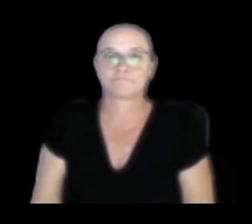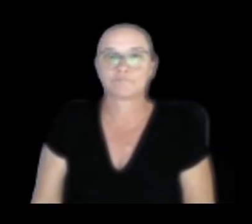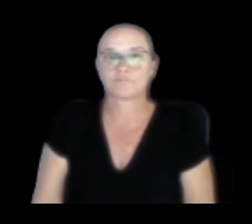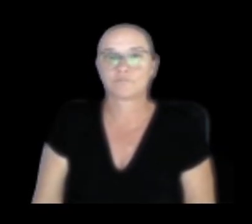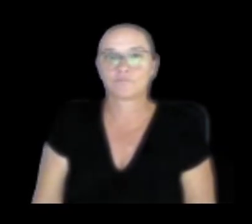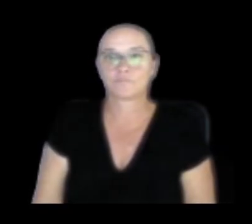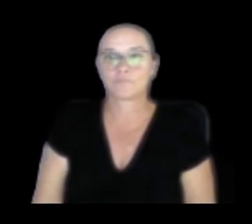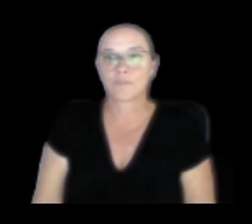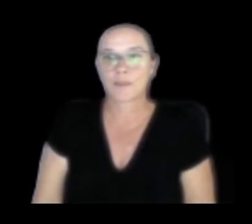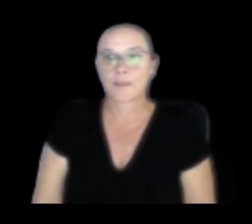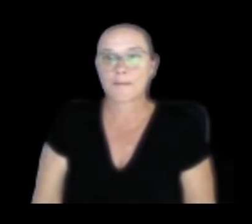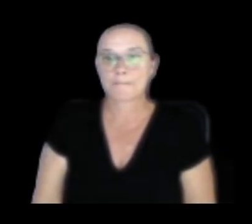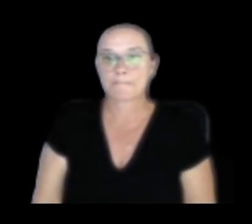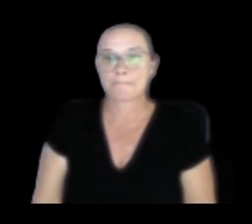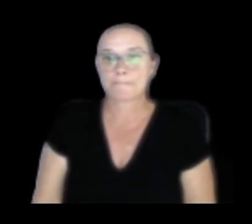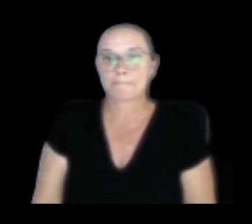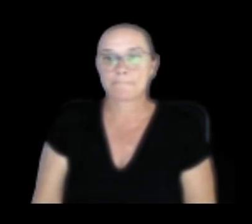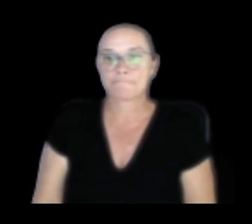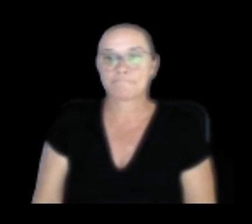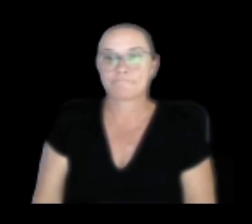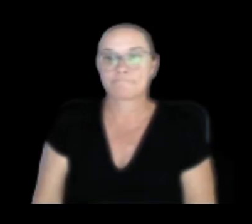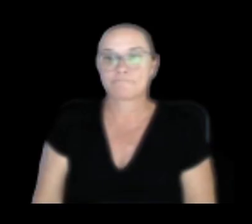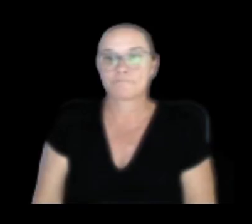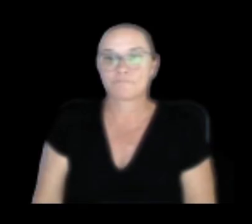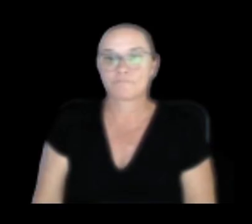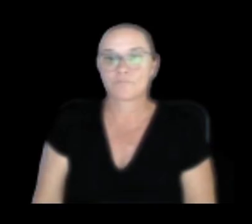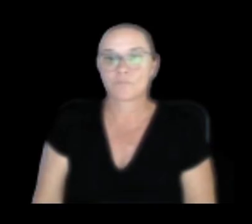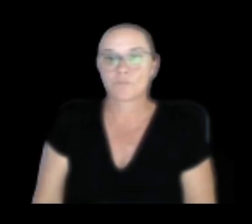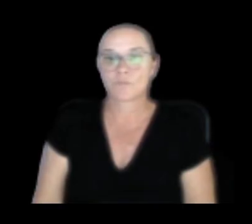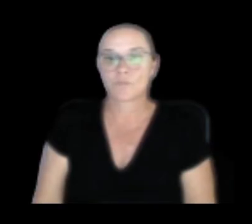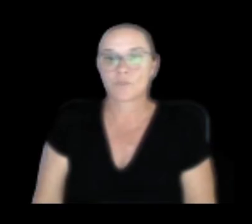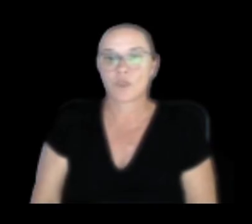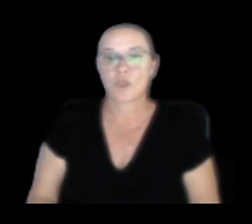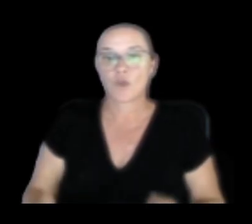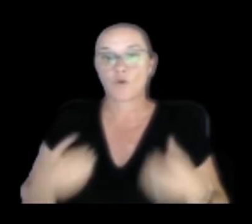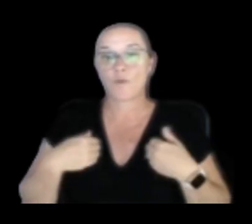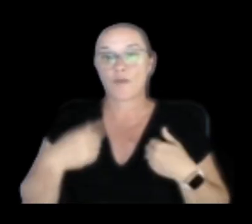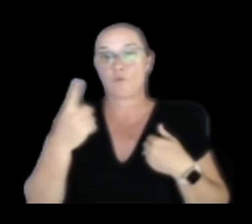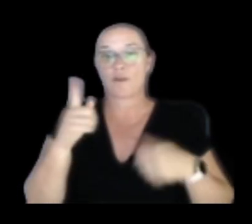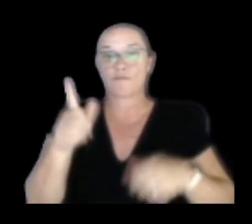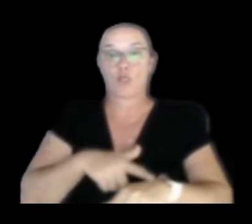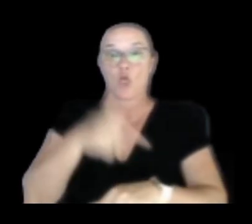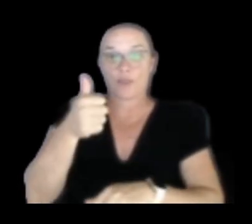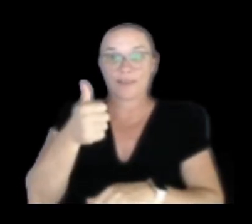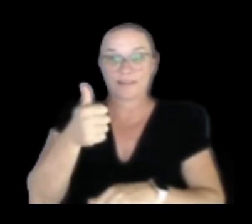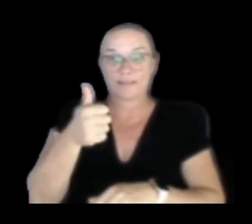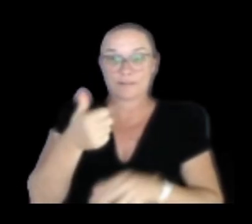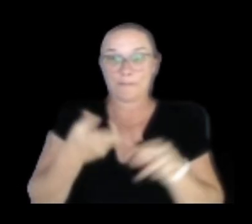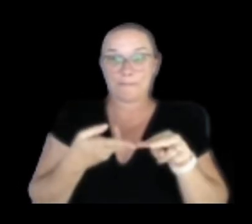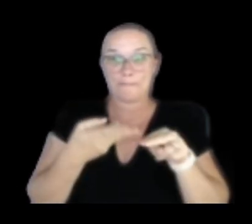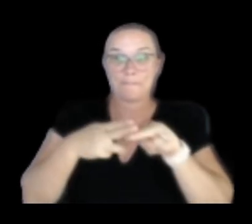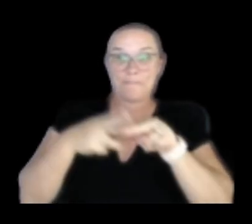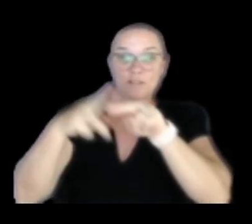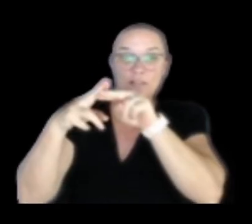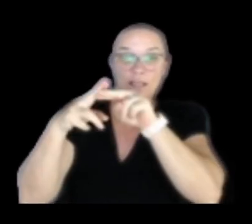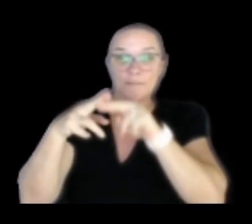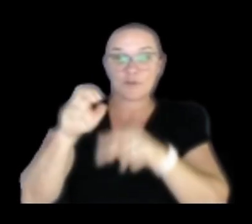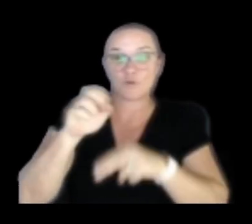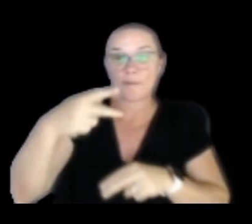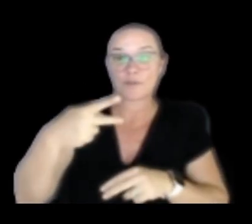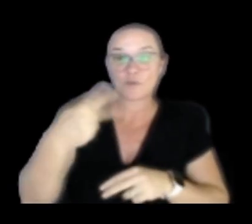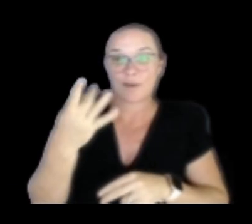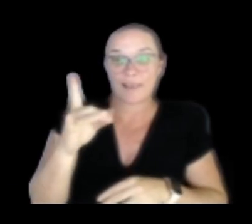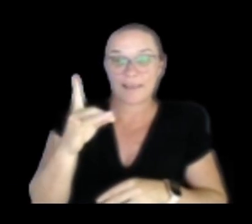So we have had one of the longest buildups to an episode in episode